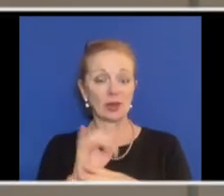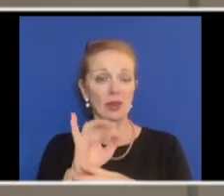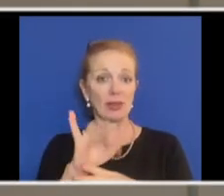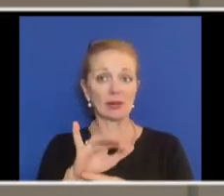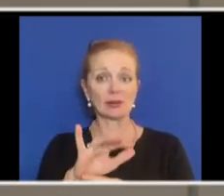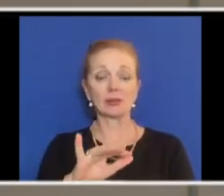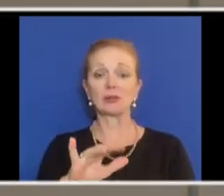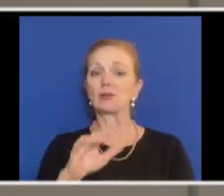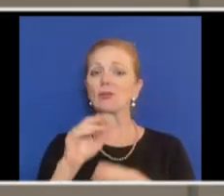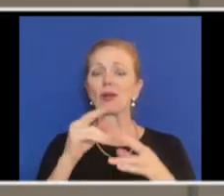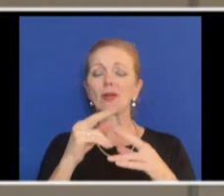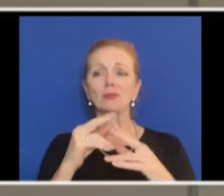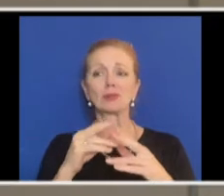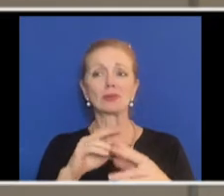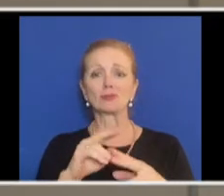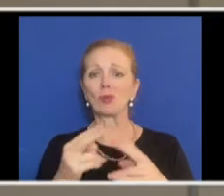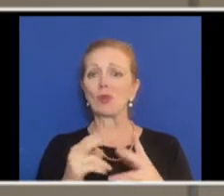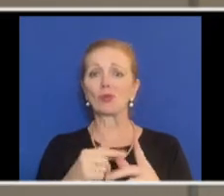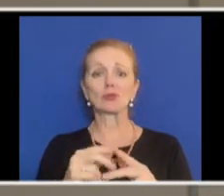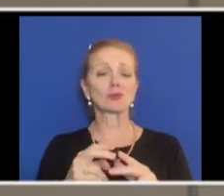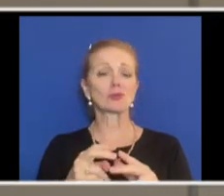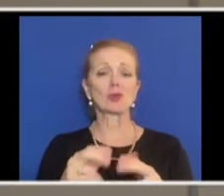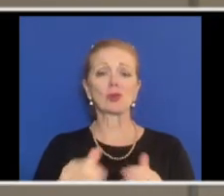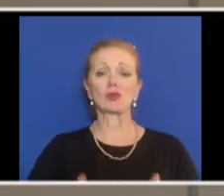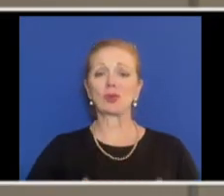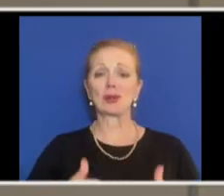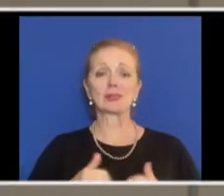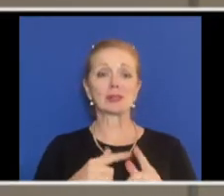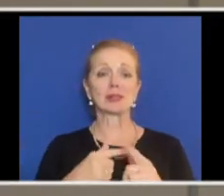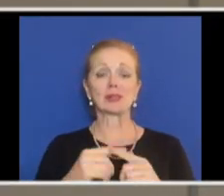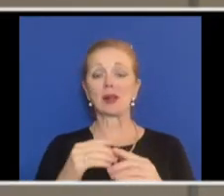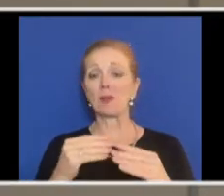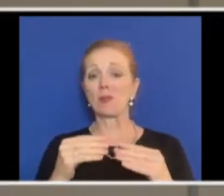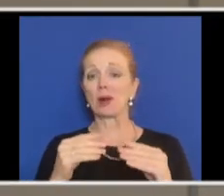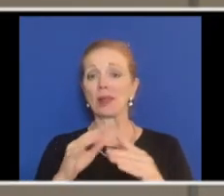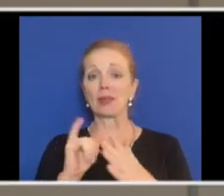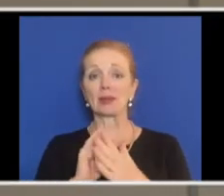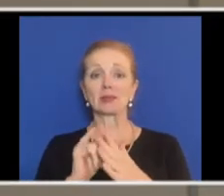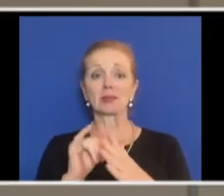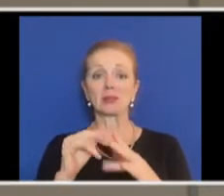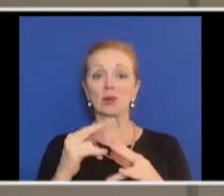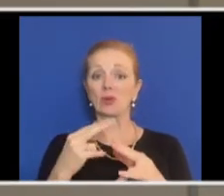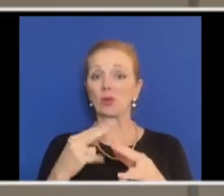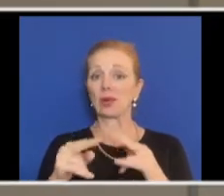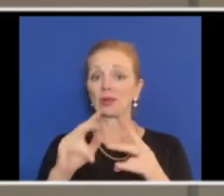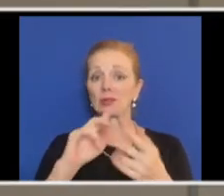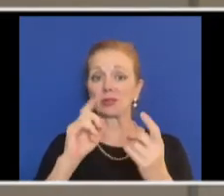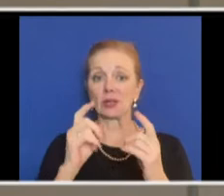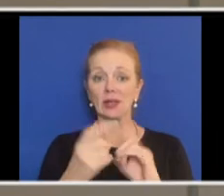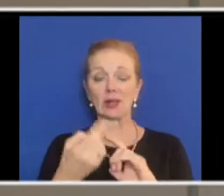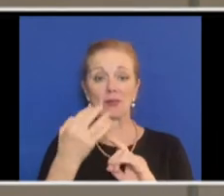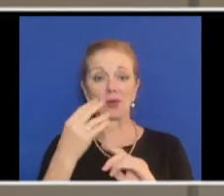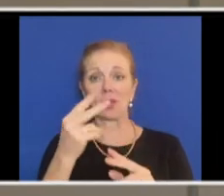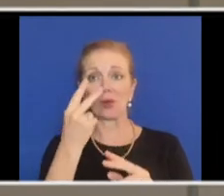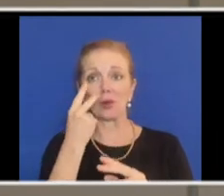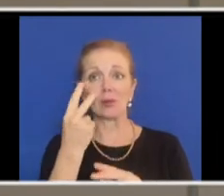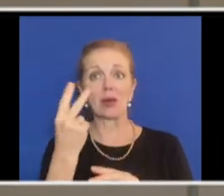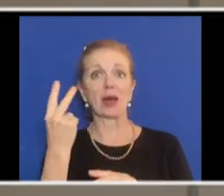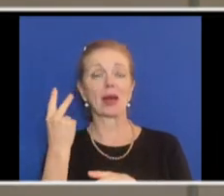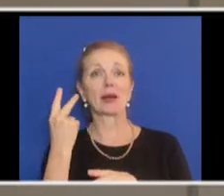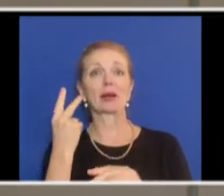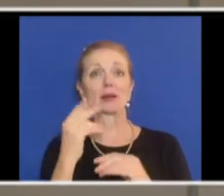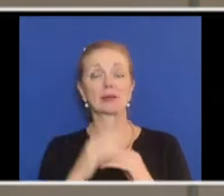we are losing residential in a market that is quickly changing and if we look back